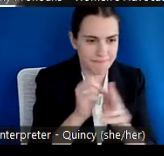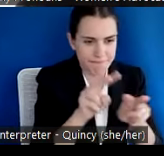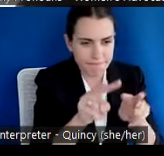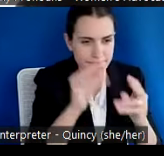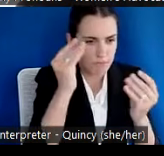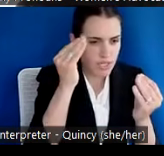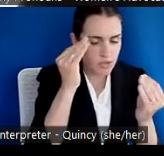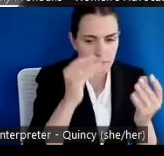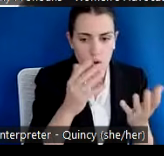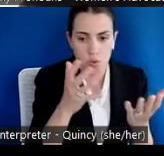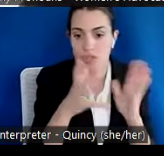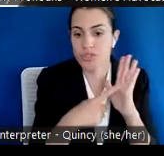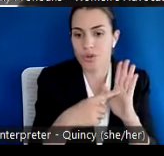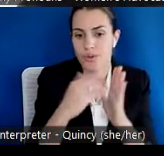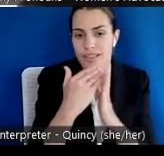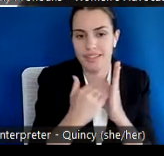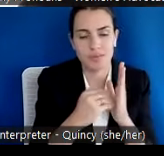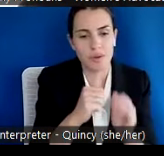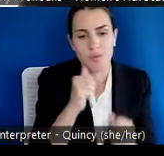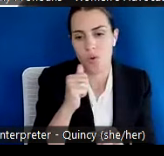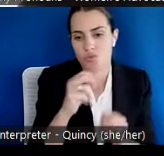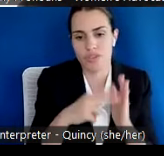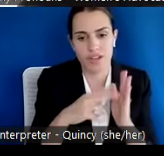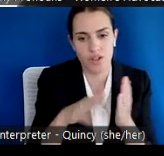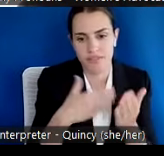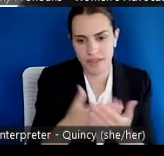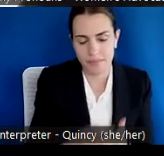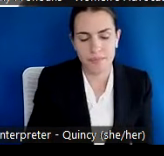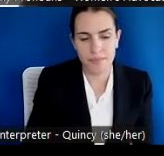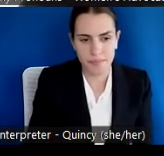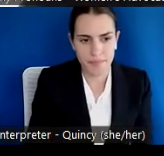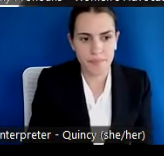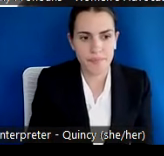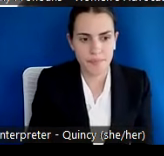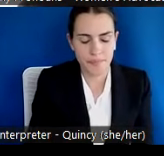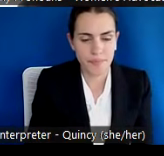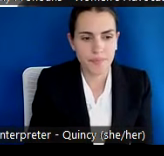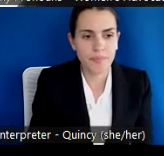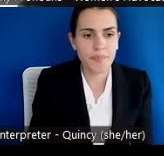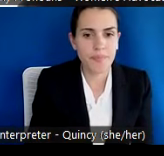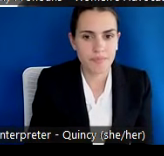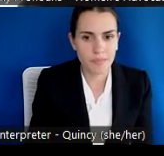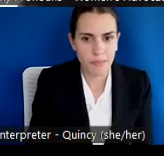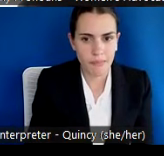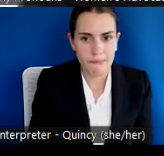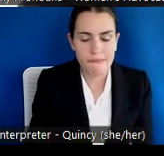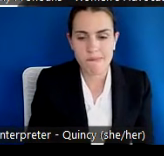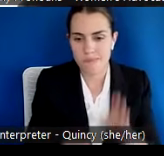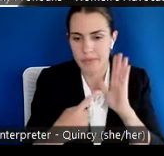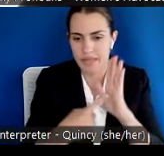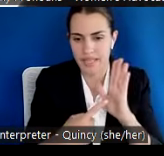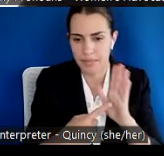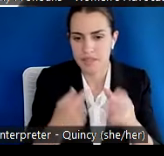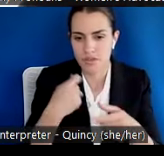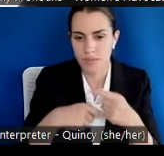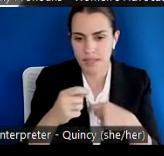you a list. We're not going to read through all of it, but these are some examples that kind of replace those barriers and say,